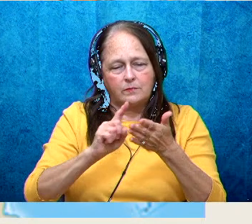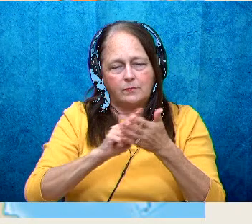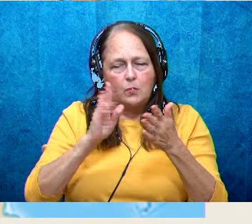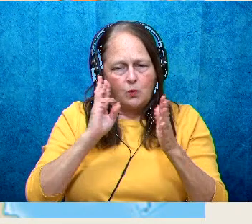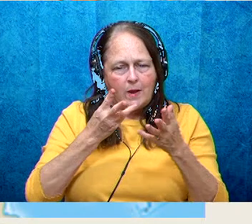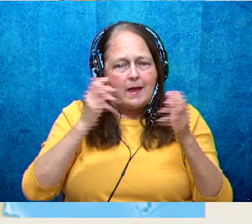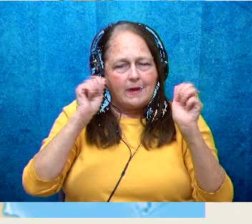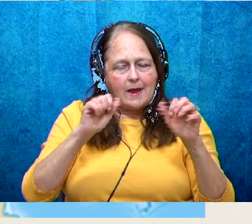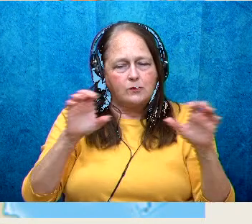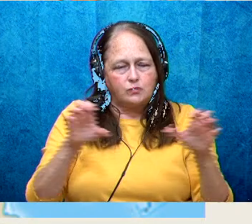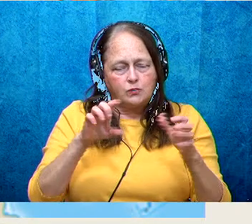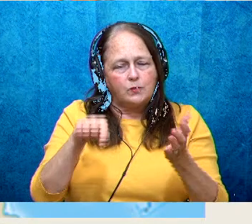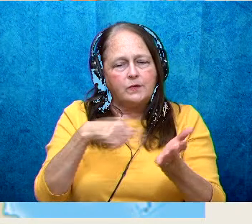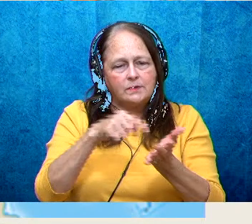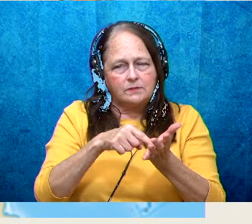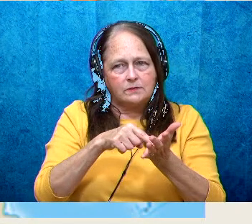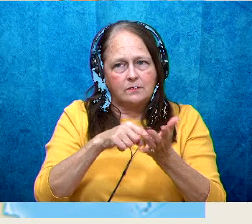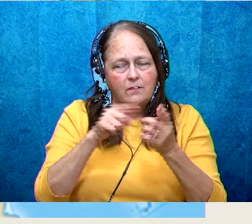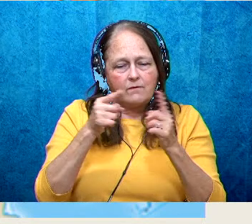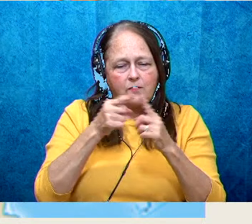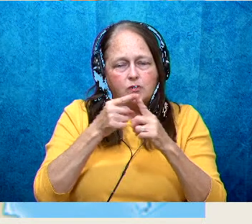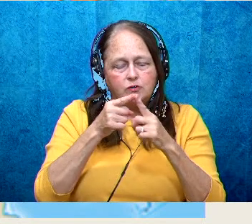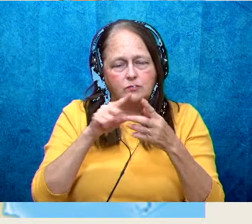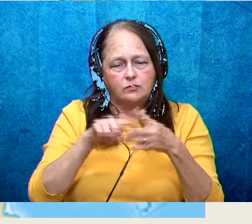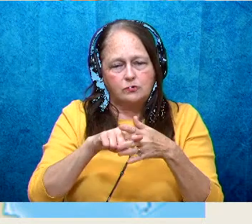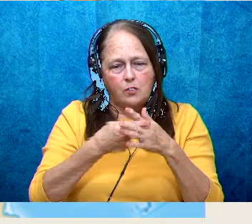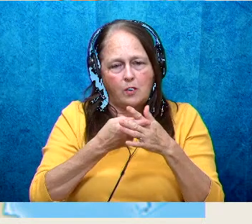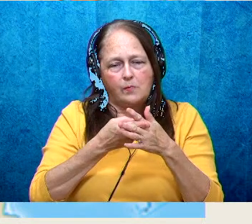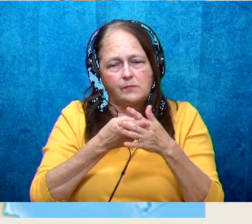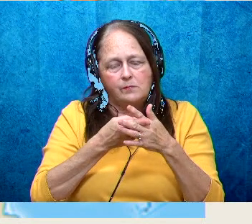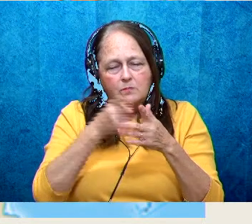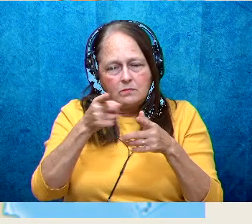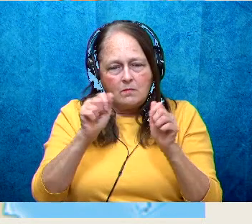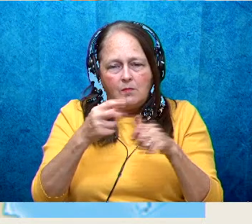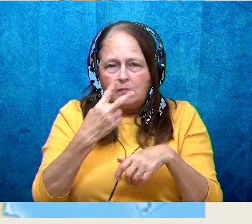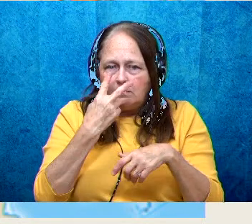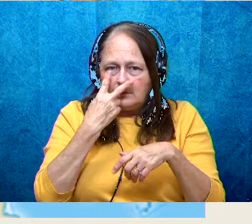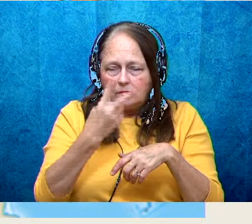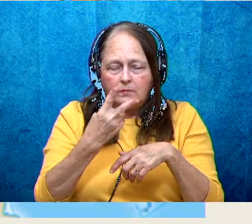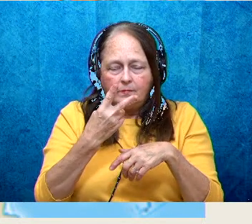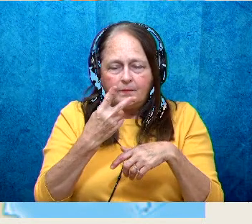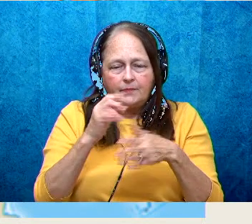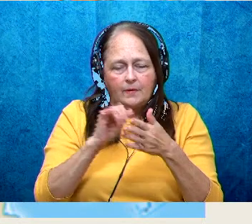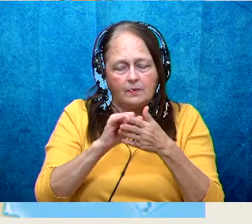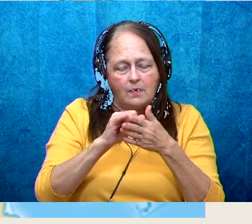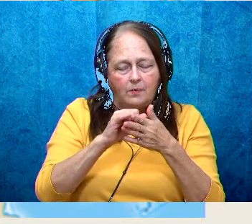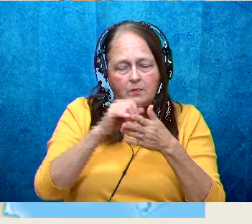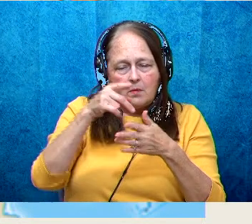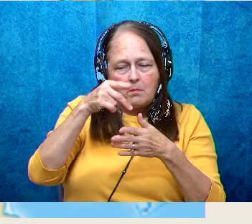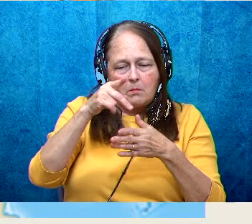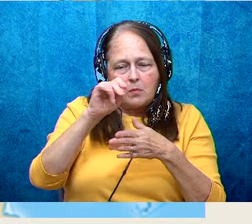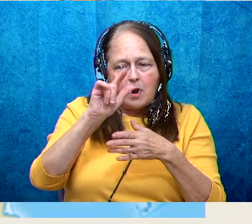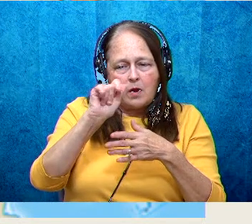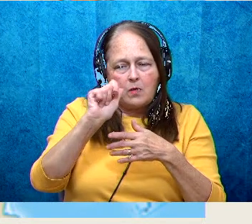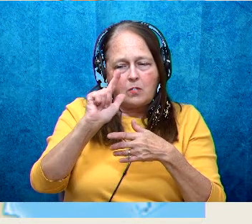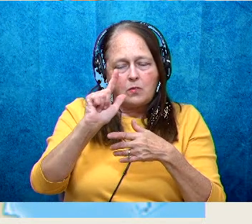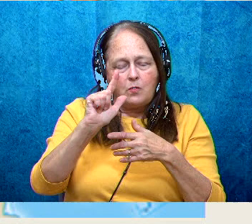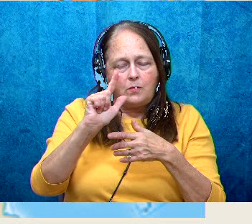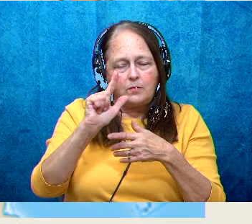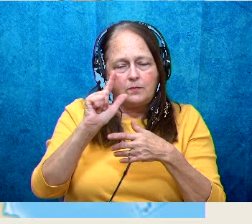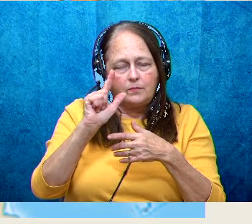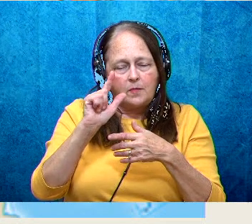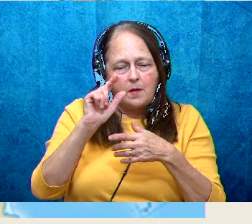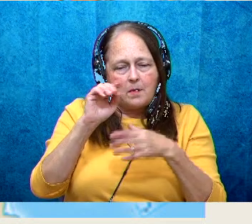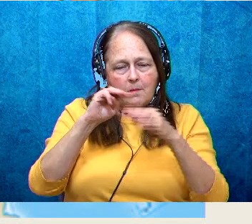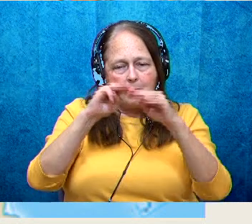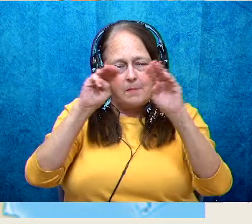do it. But let's start first with this region. As you can see, this is a political map of Russia and the Eurasian